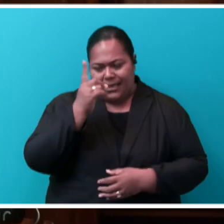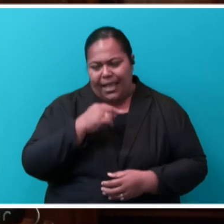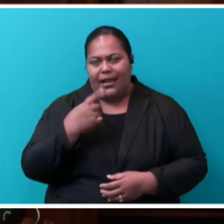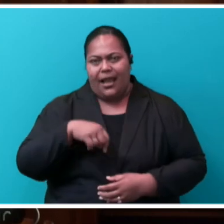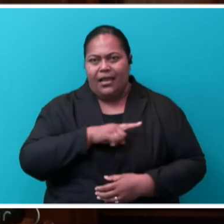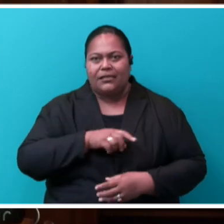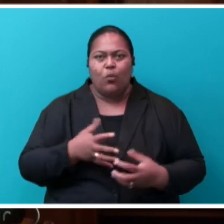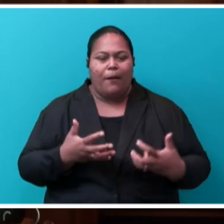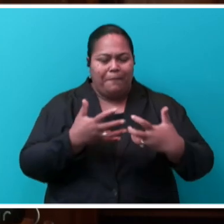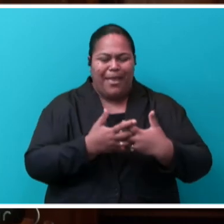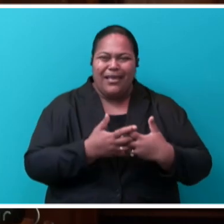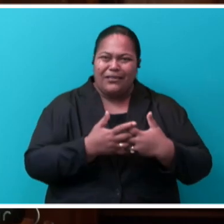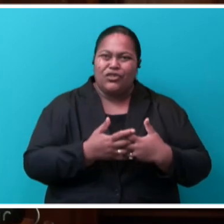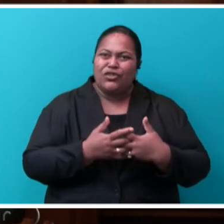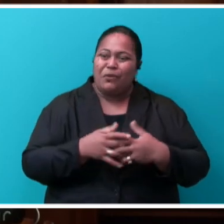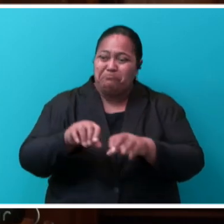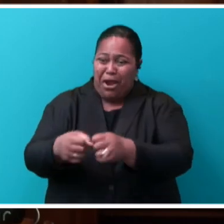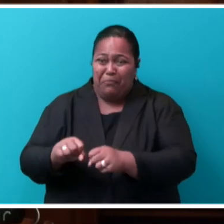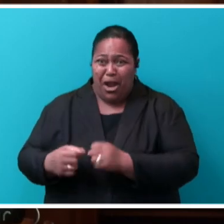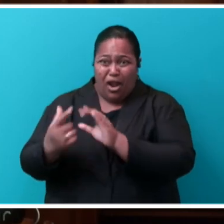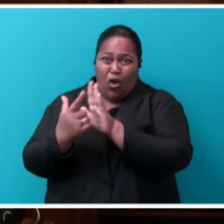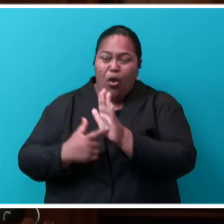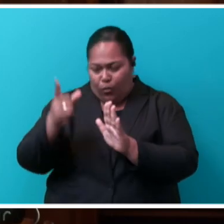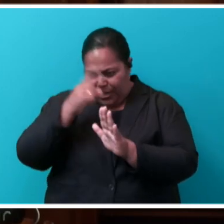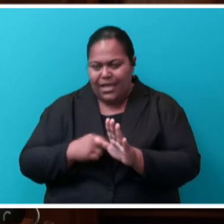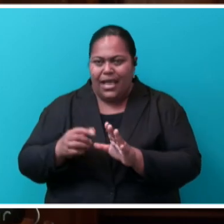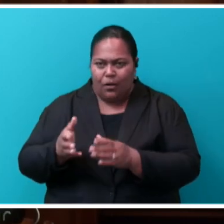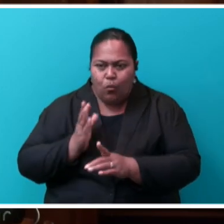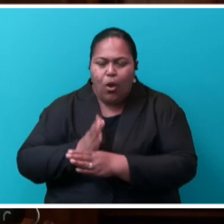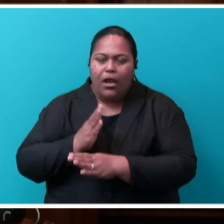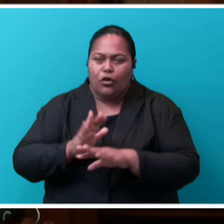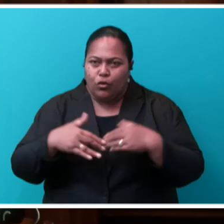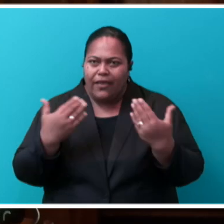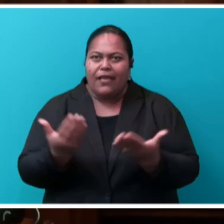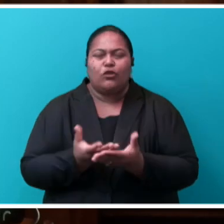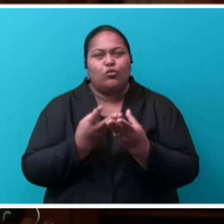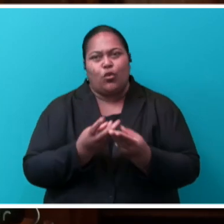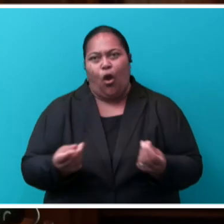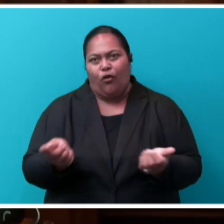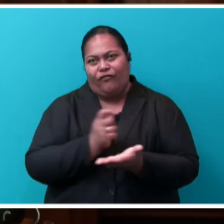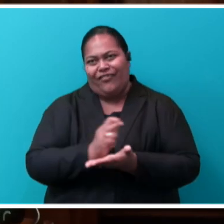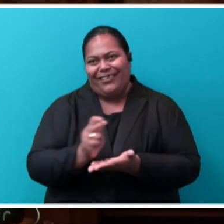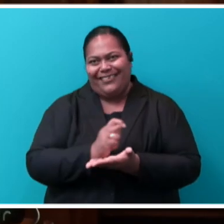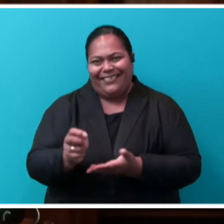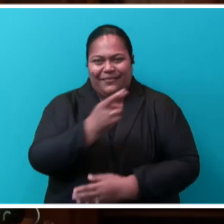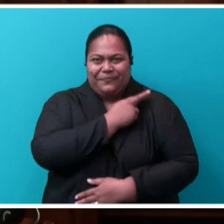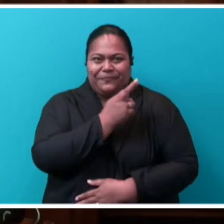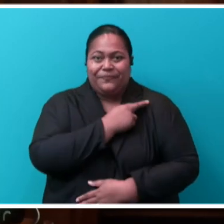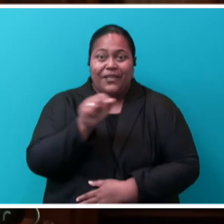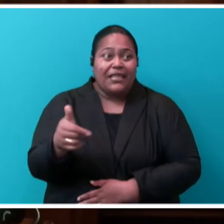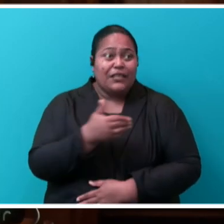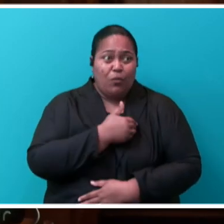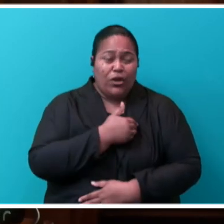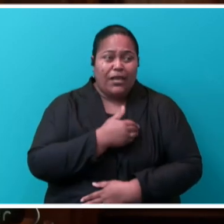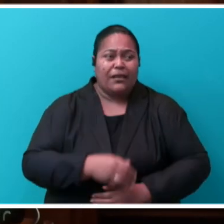breaches while fostering transparency and accountability. This morning, speakers, at caucus,